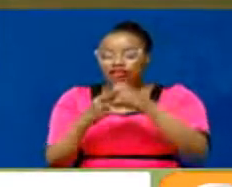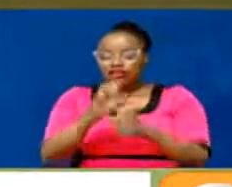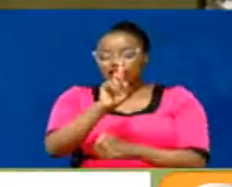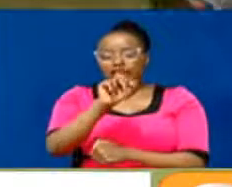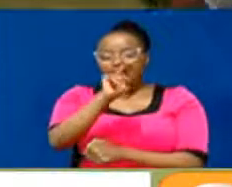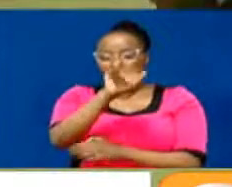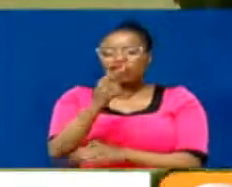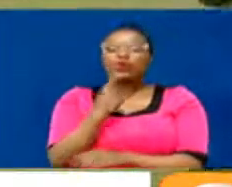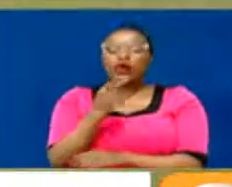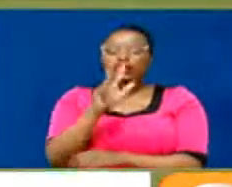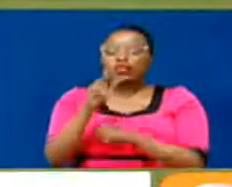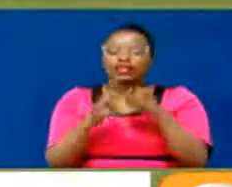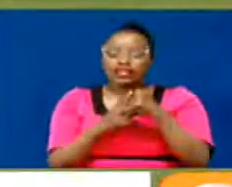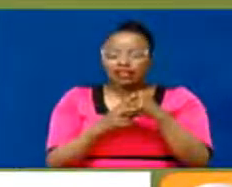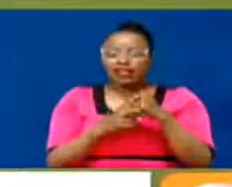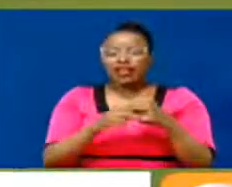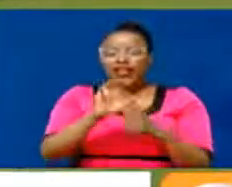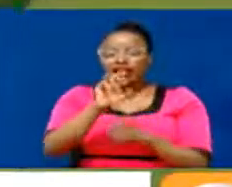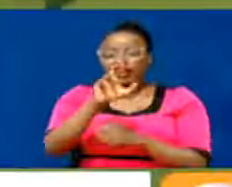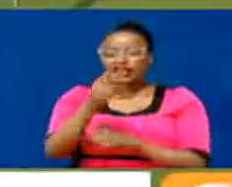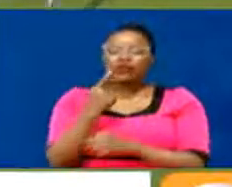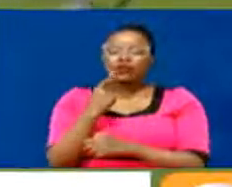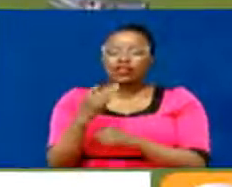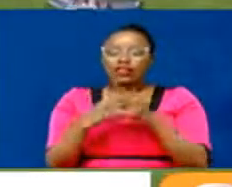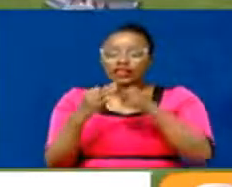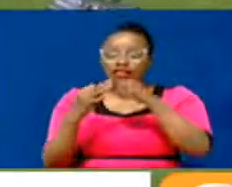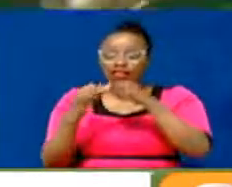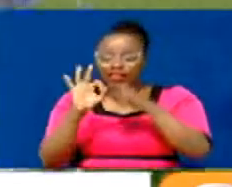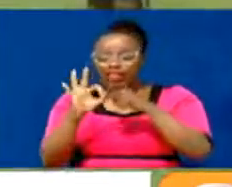Nduva on 137, Eric Ooko on 138 and Jeff